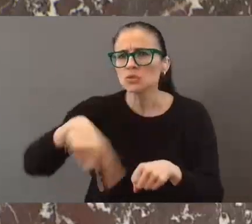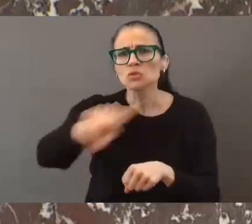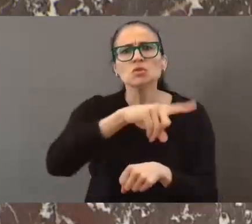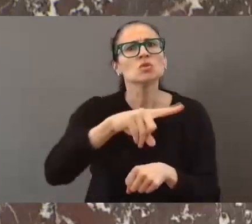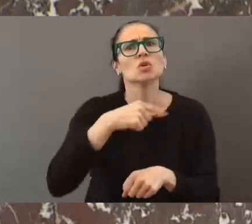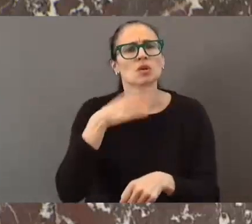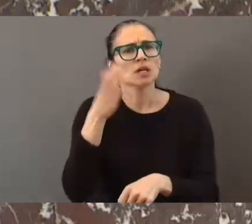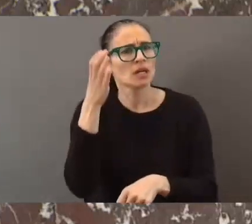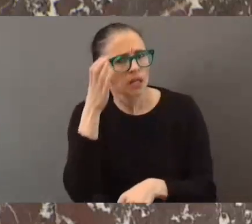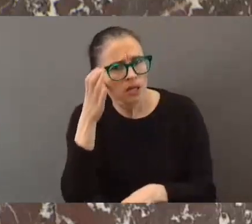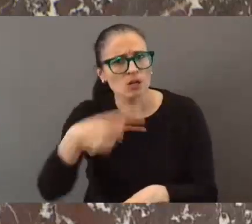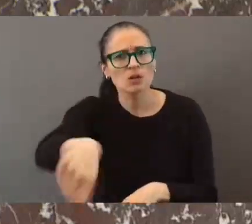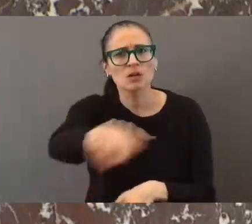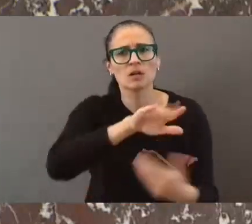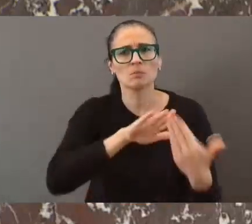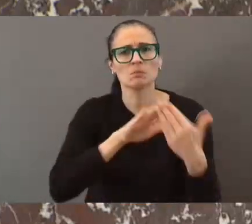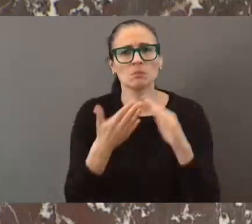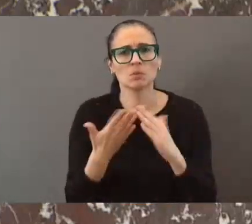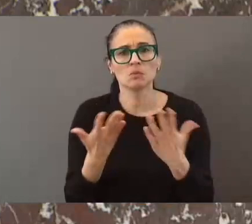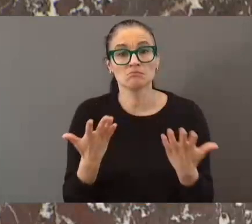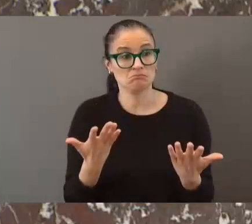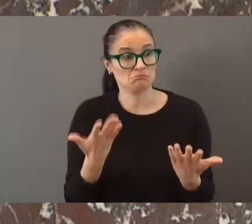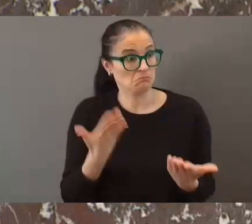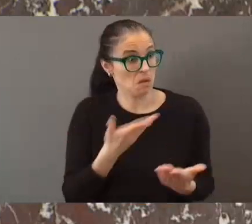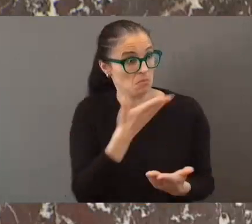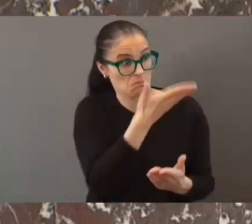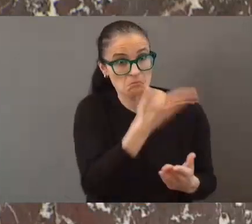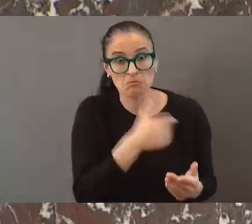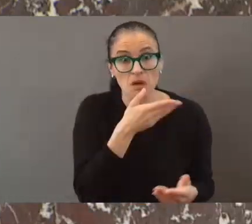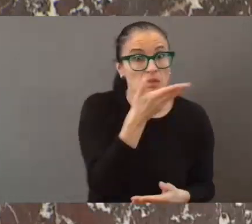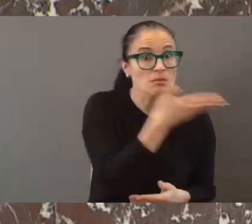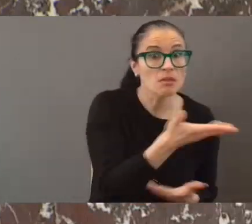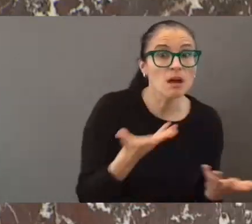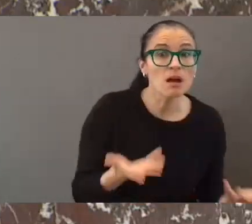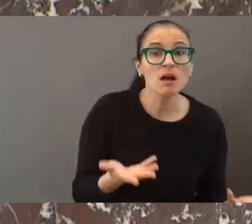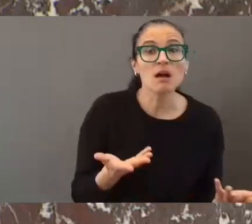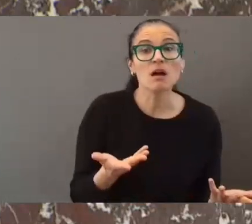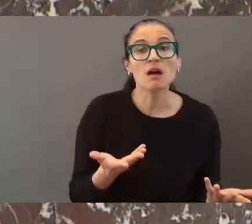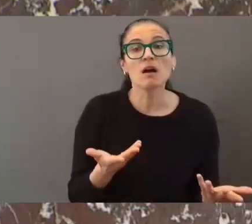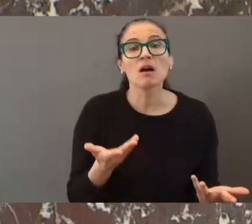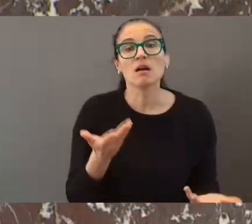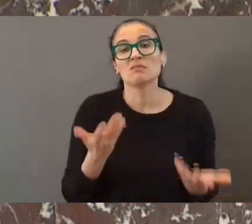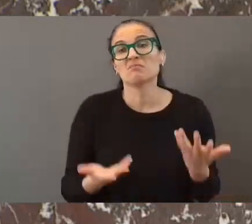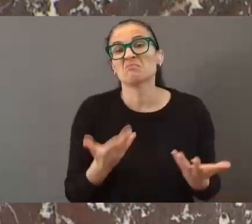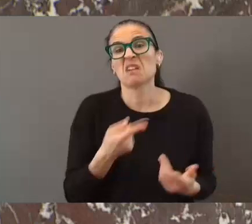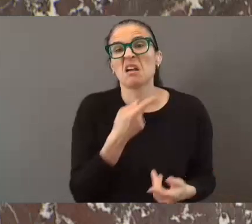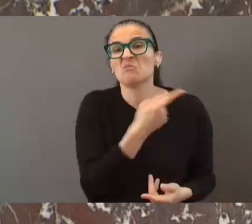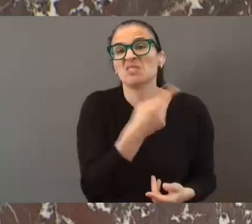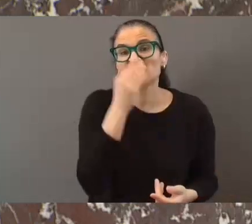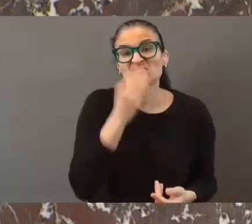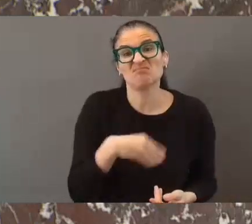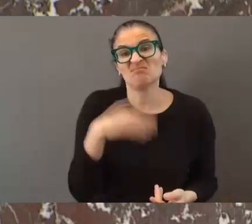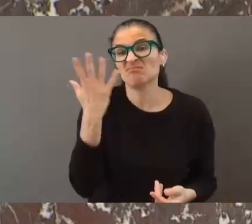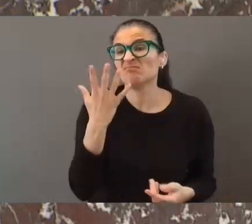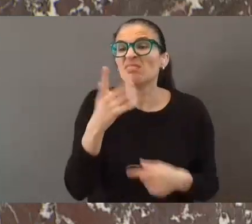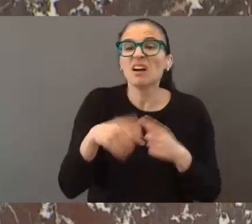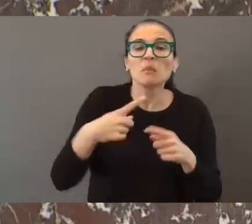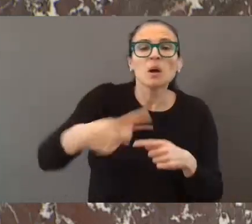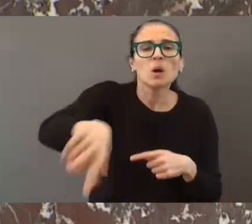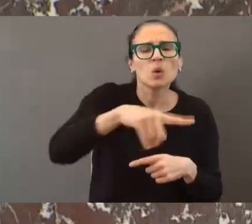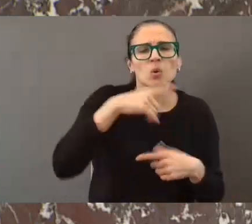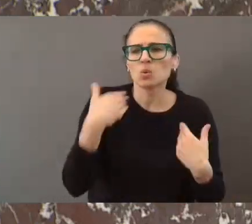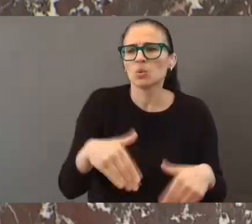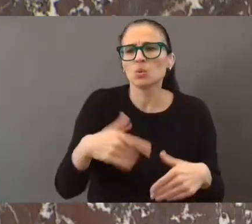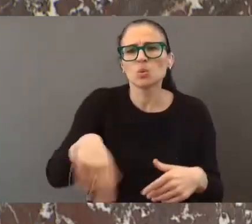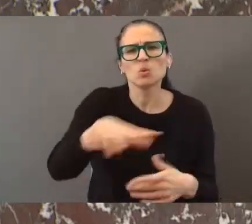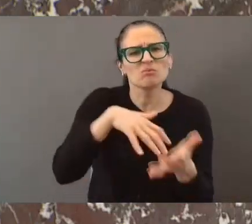cares very little on how vulnerable people are treated and where they go, Honourable Speaker. We're going to continue to support community. We're going to continue to